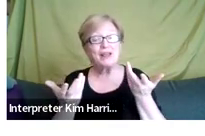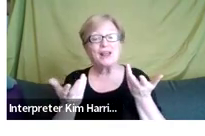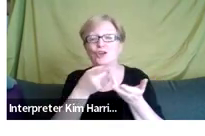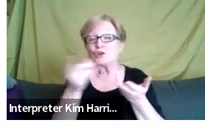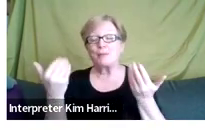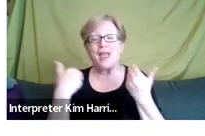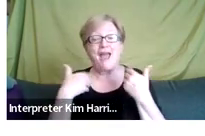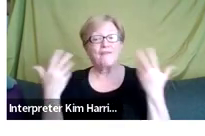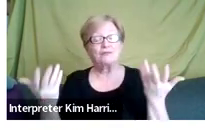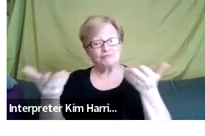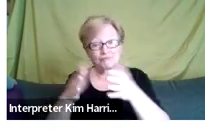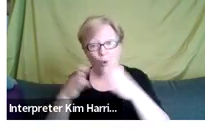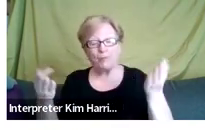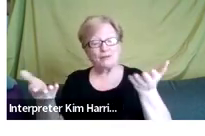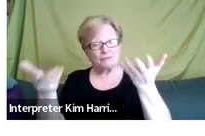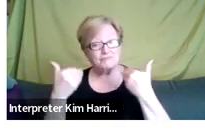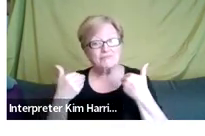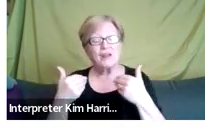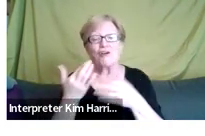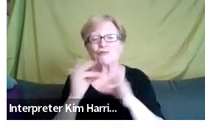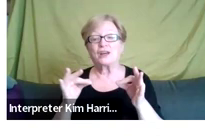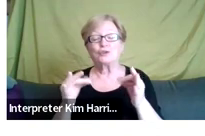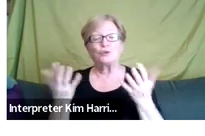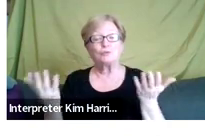So, you're free to